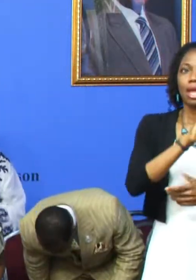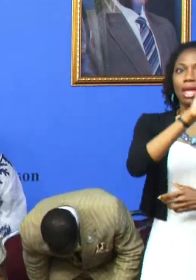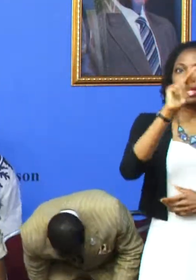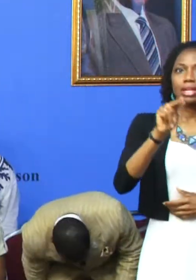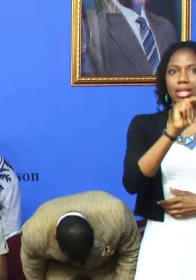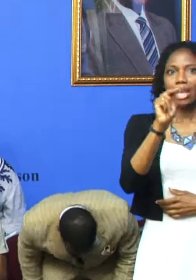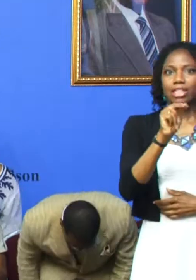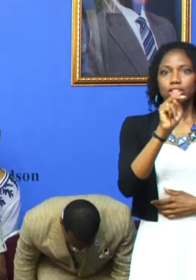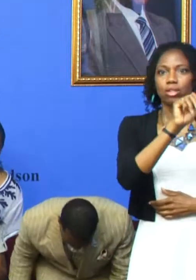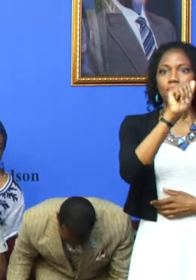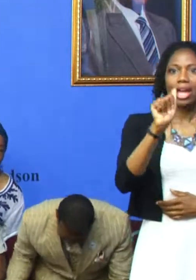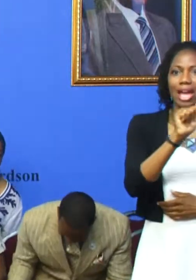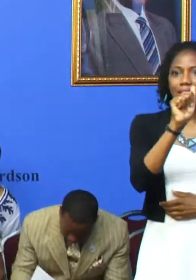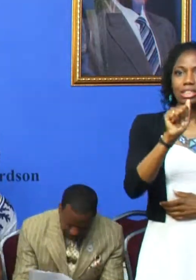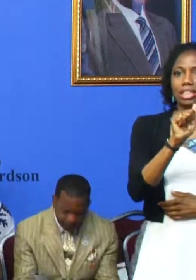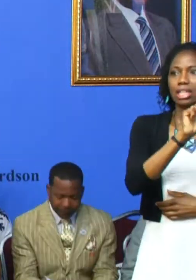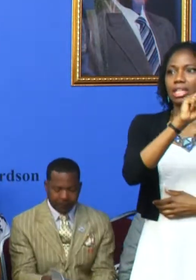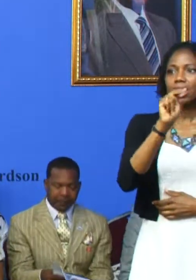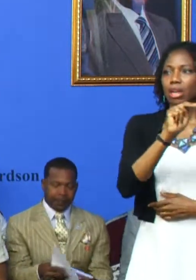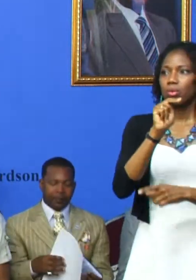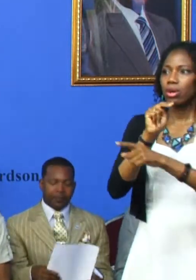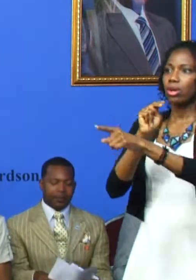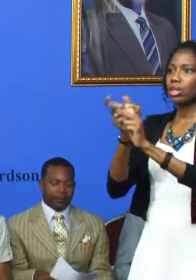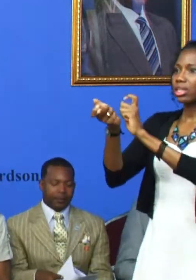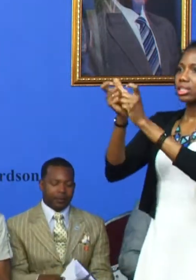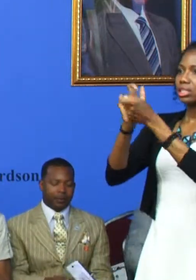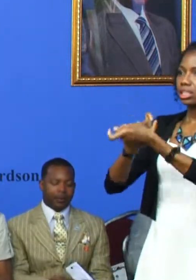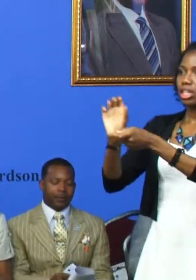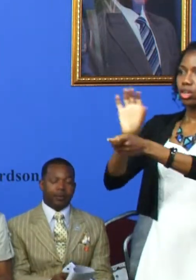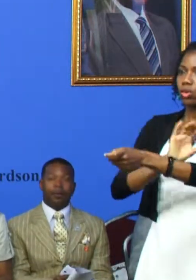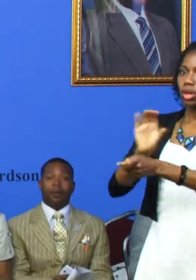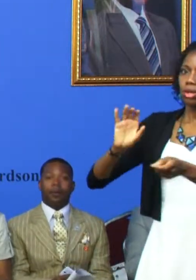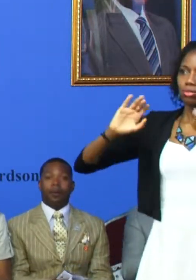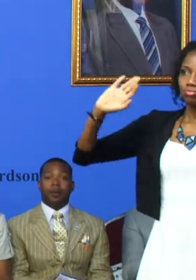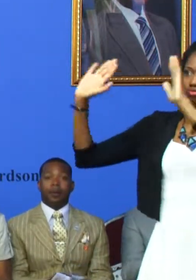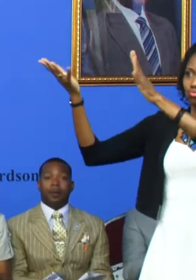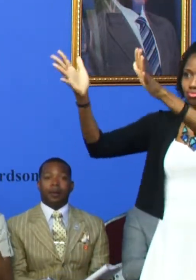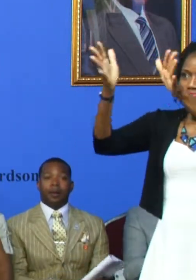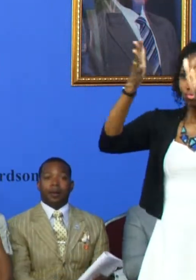National Action Network Change Choir, give them a big hand.